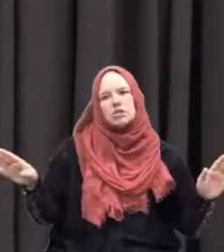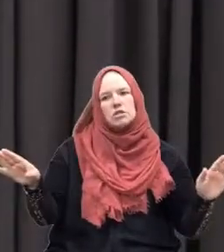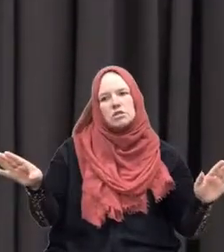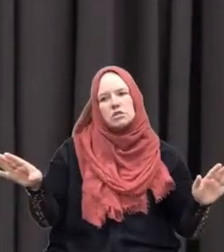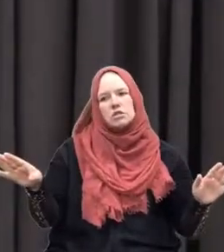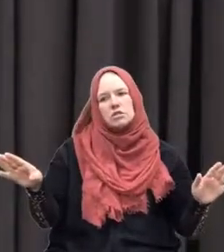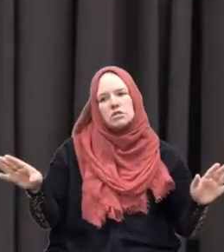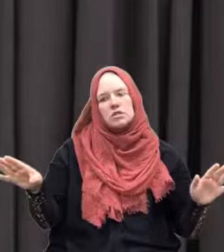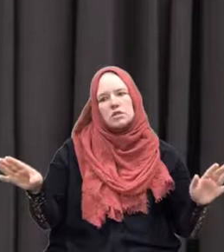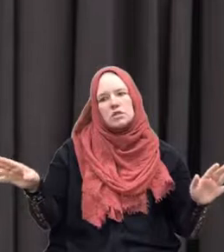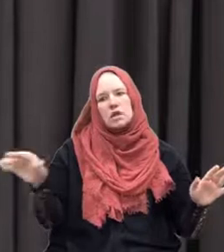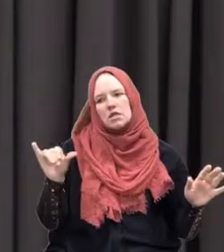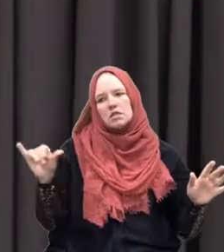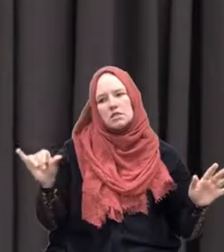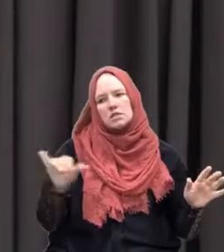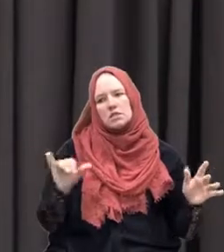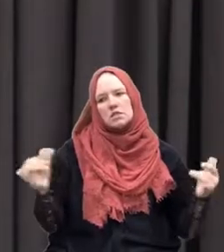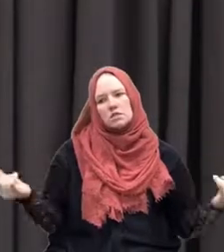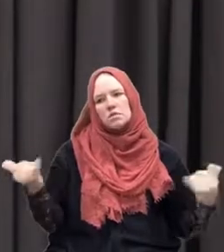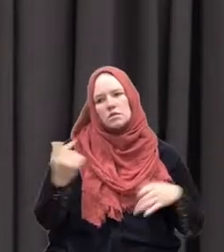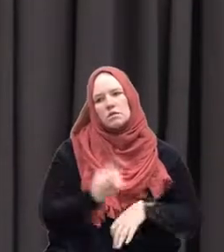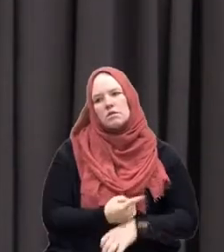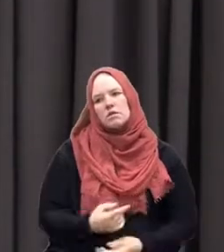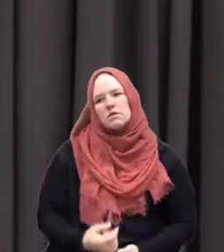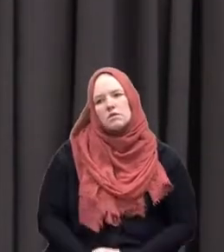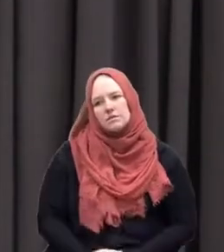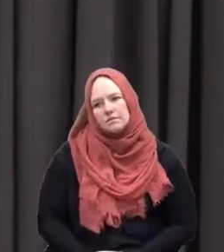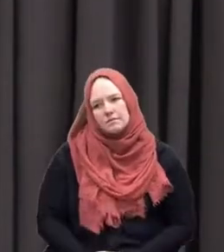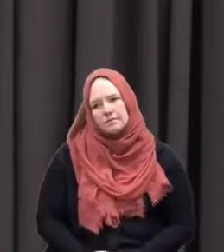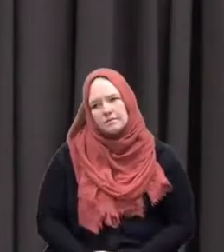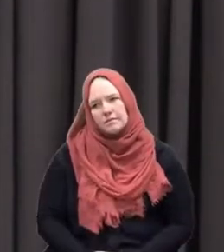were as it is today.